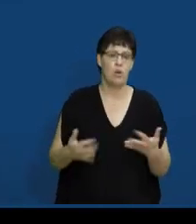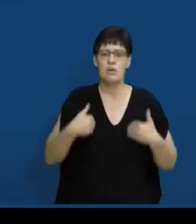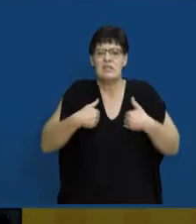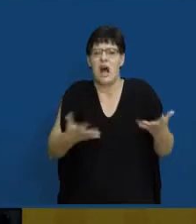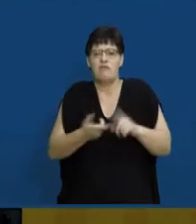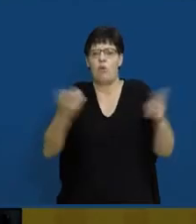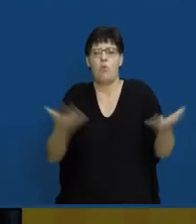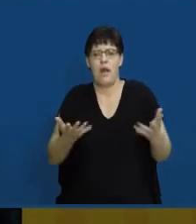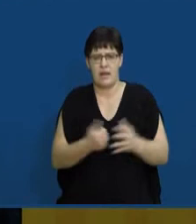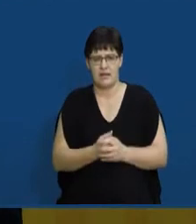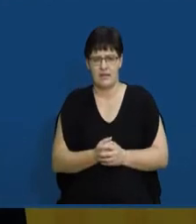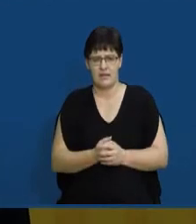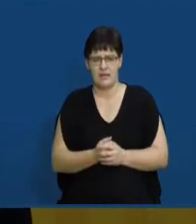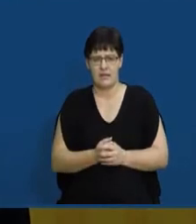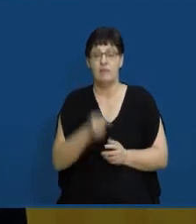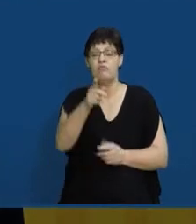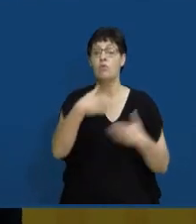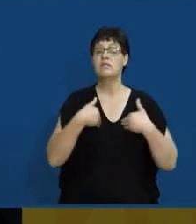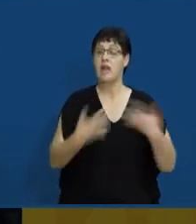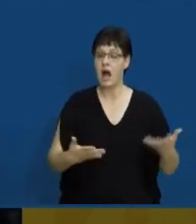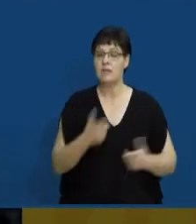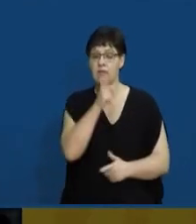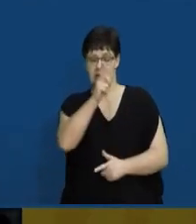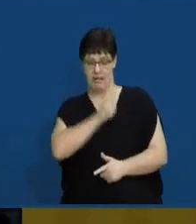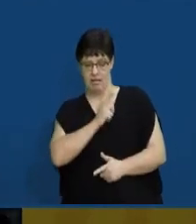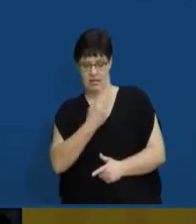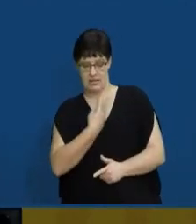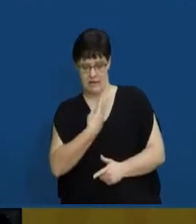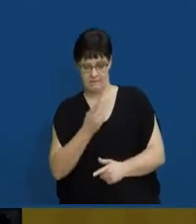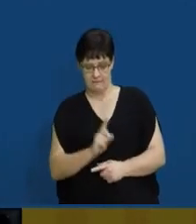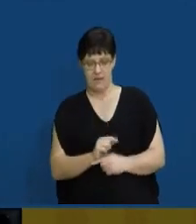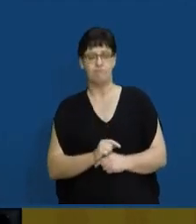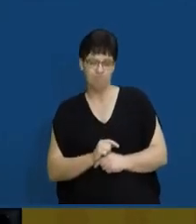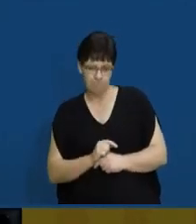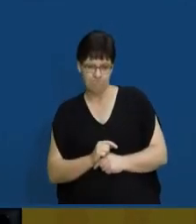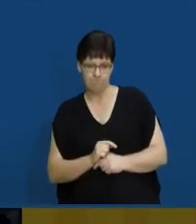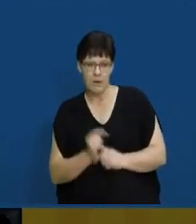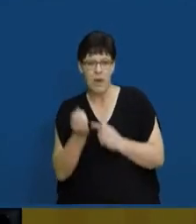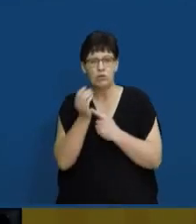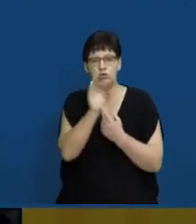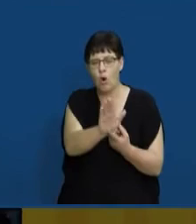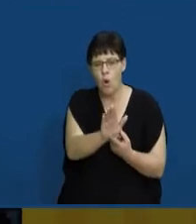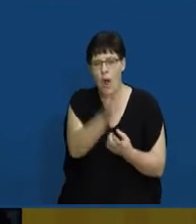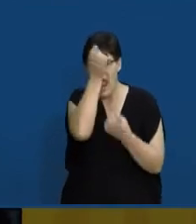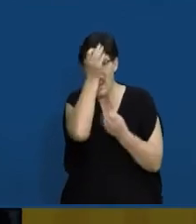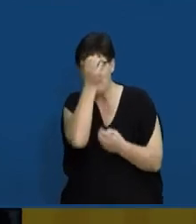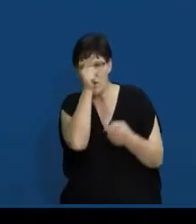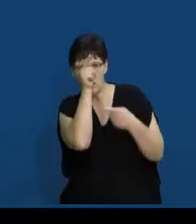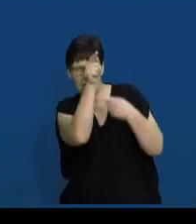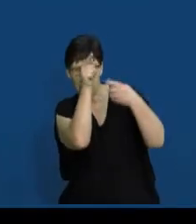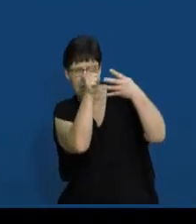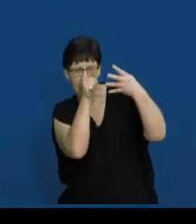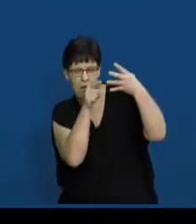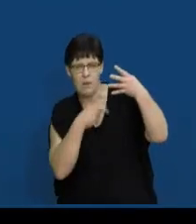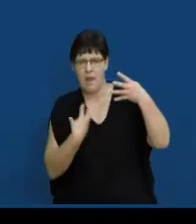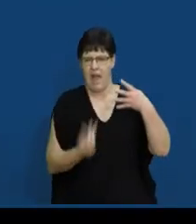from? You start off by firstly telling yourself, let me indicate the information that I have. In other